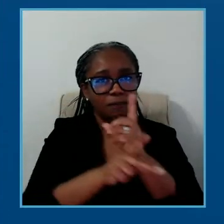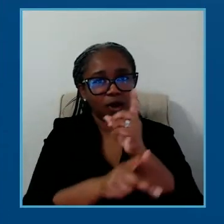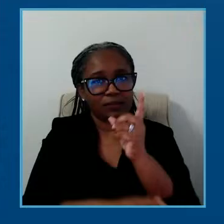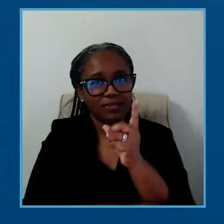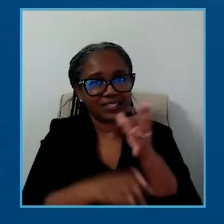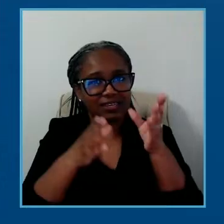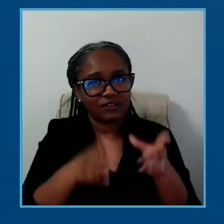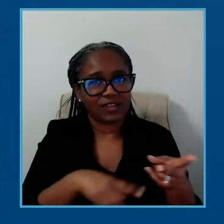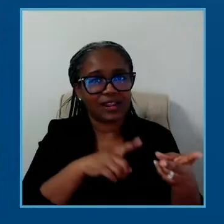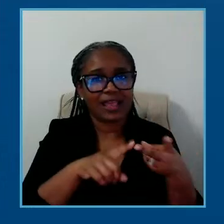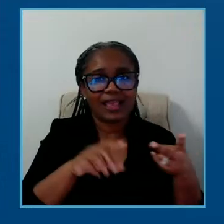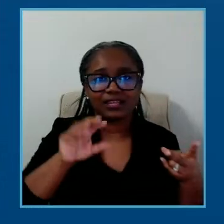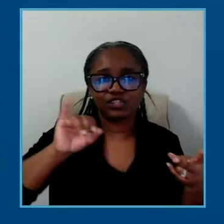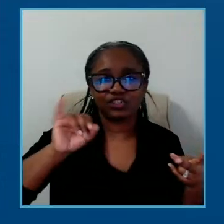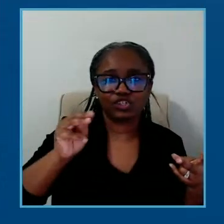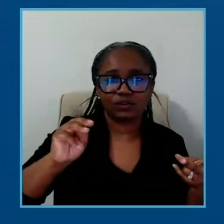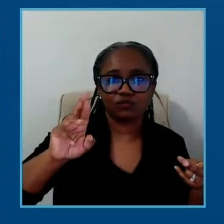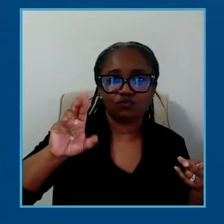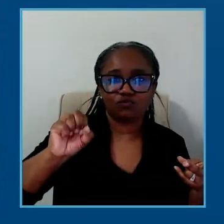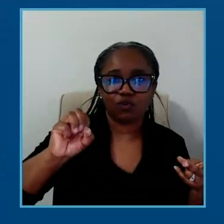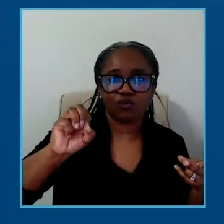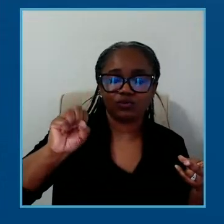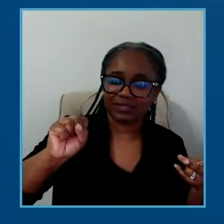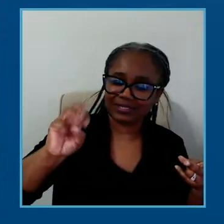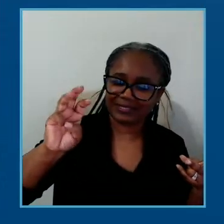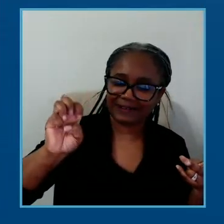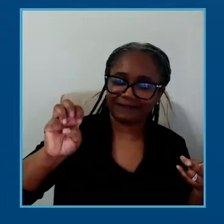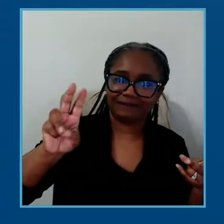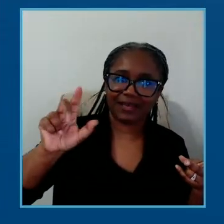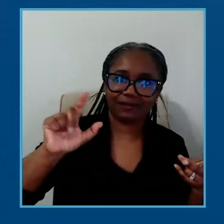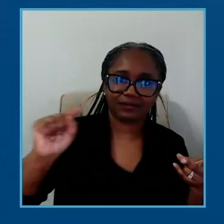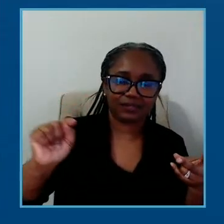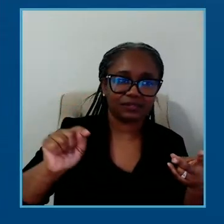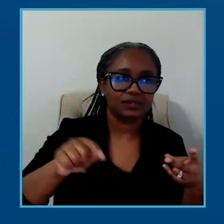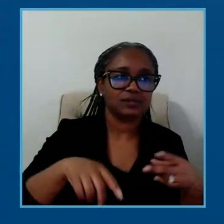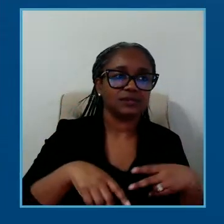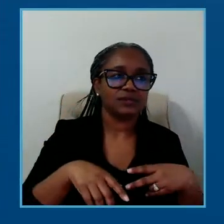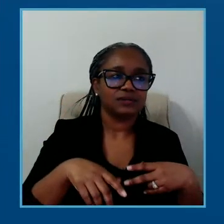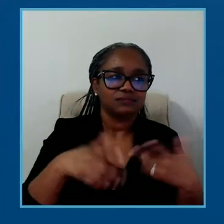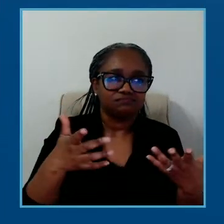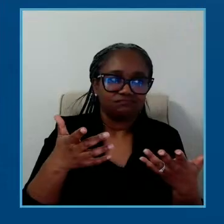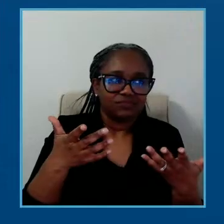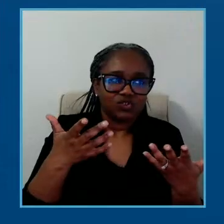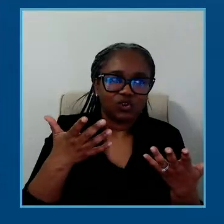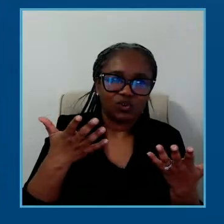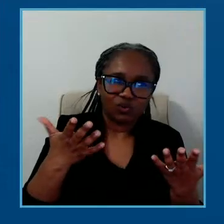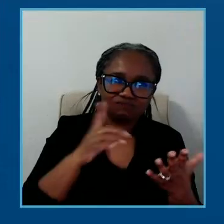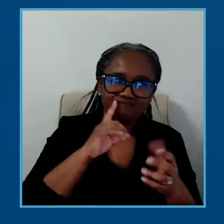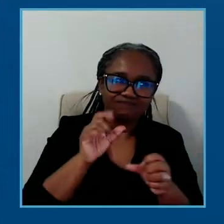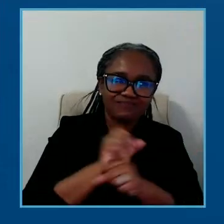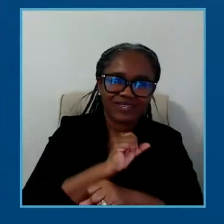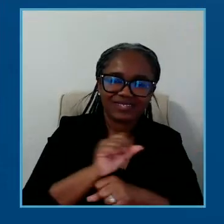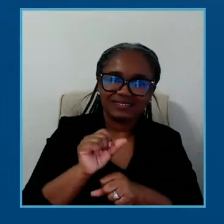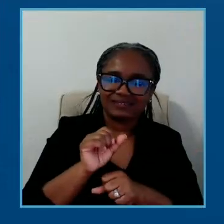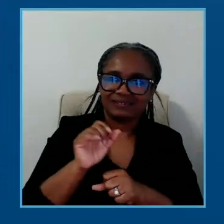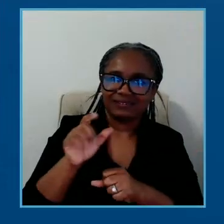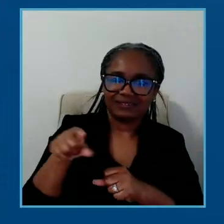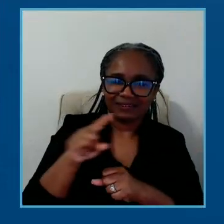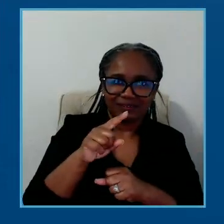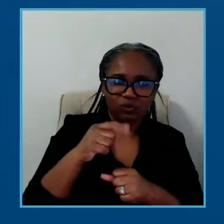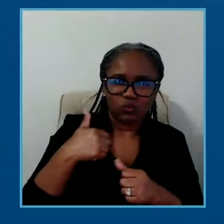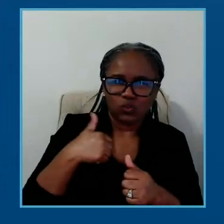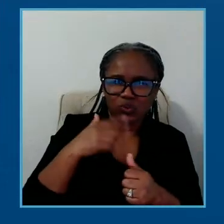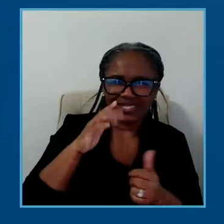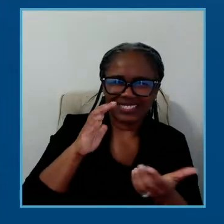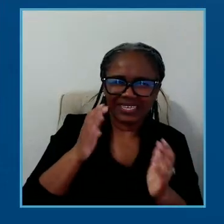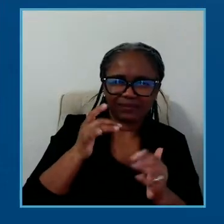So in some ways, this is a bit of an odd setup that we're here in the position of defending the DNC's own procedures,